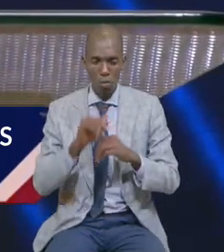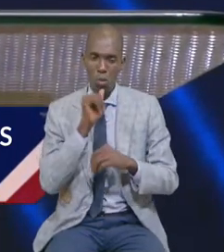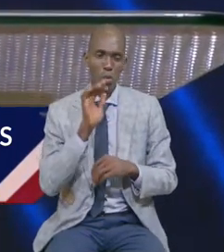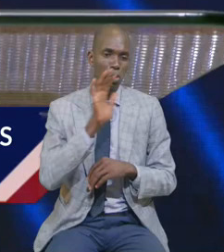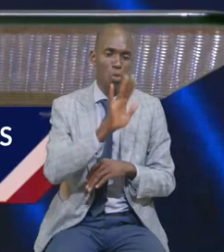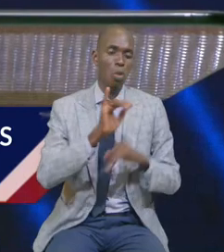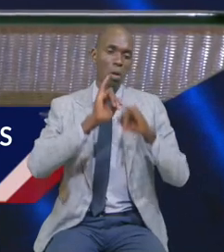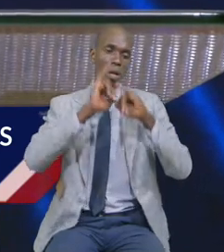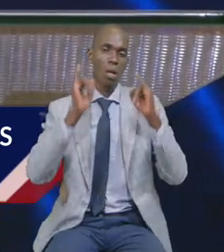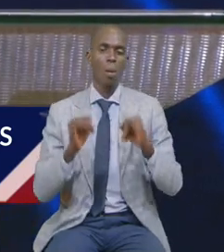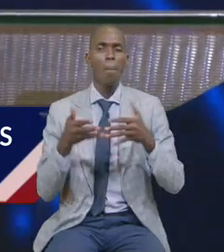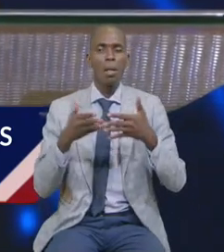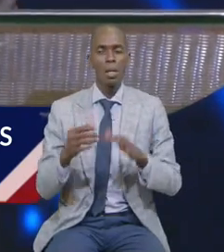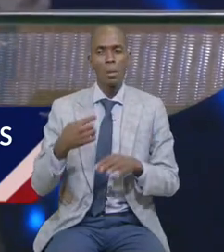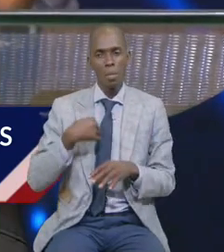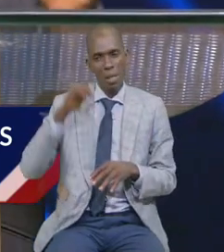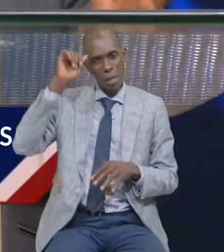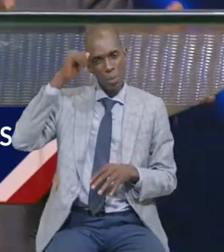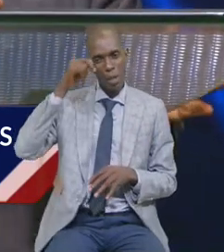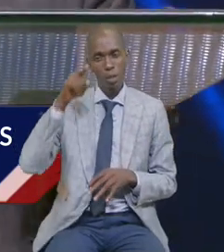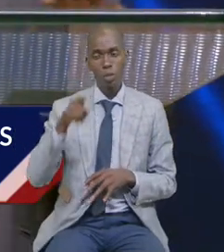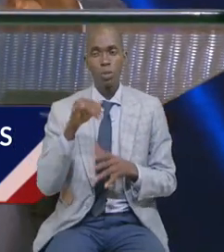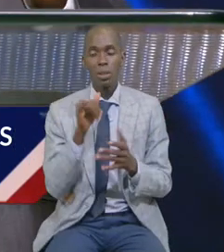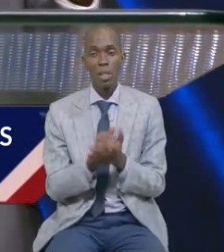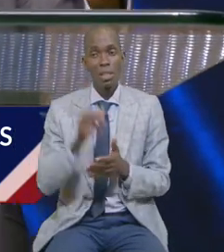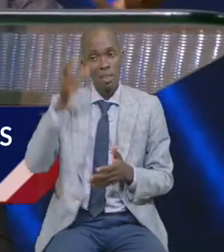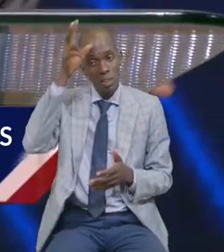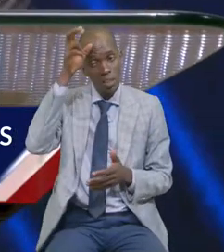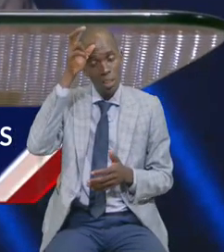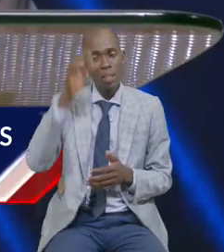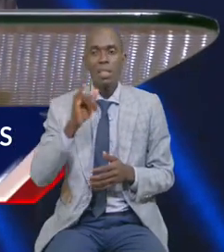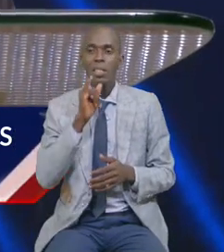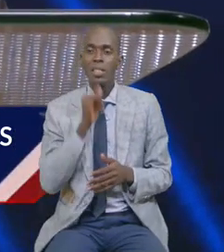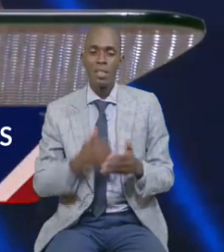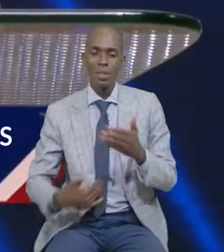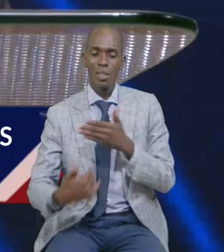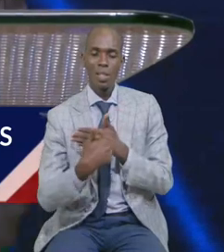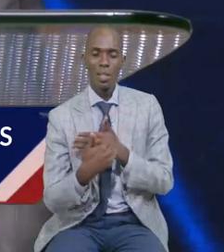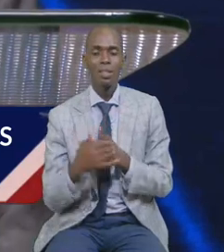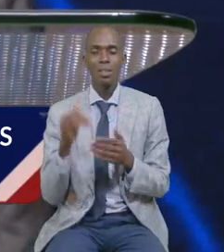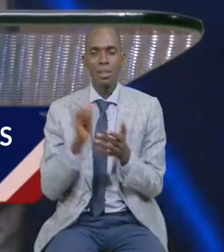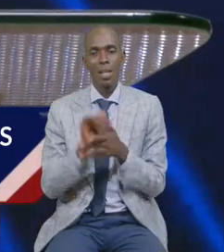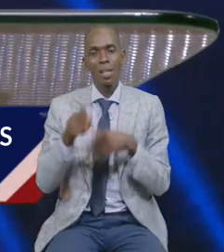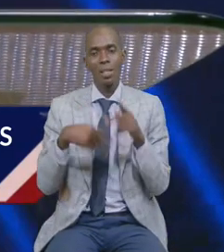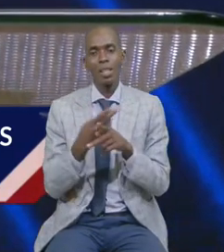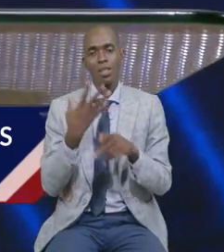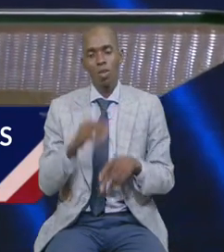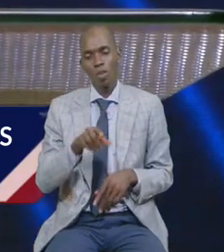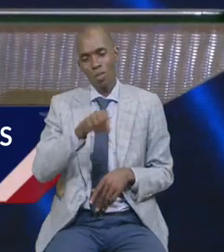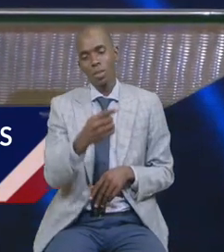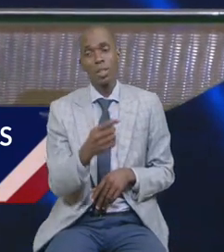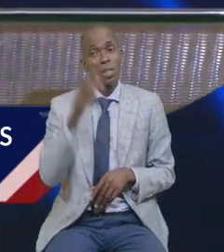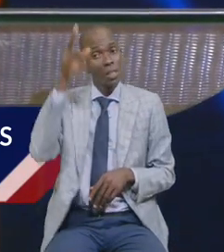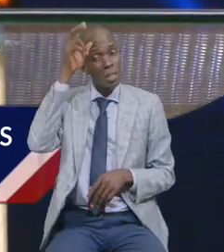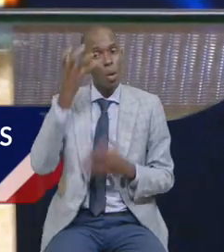But let me remind you, Satan is behind all that kind of accusation. Satan wanted them to